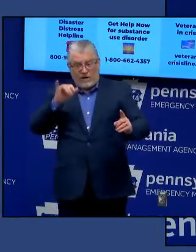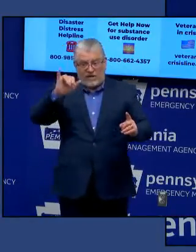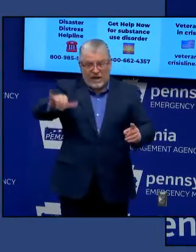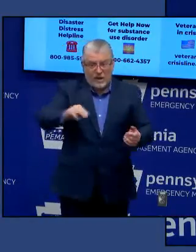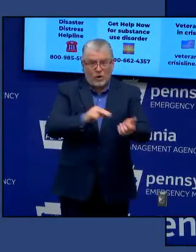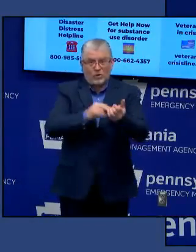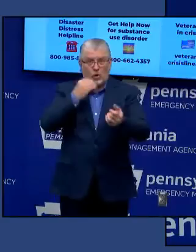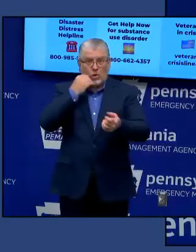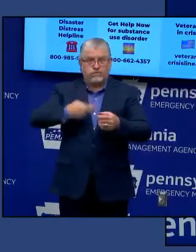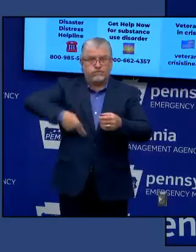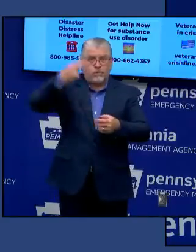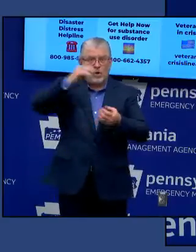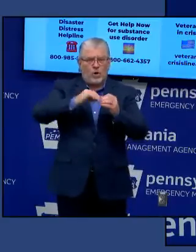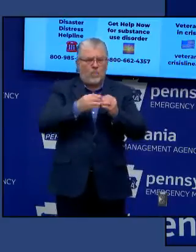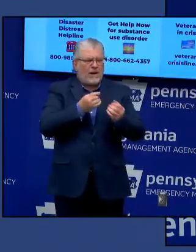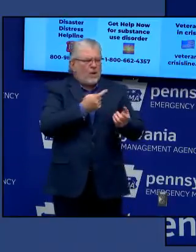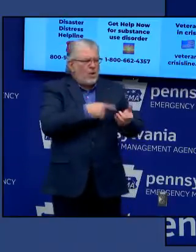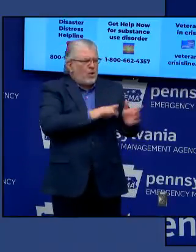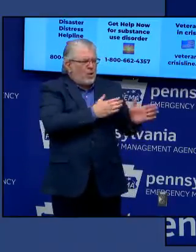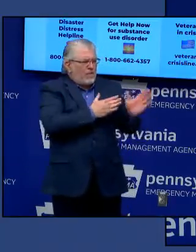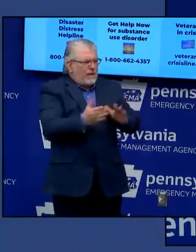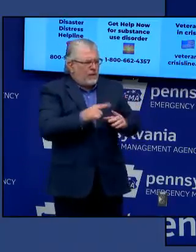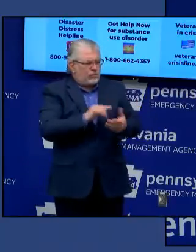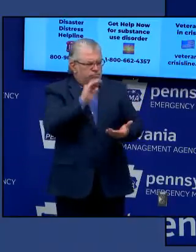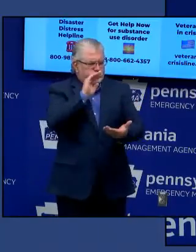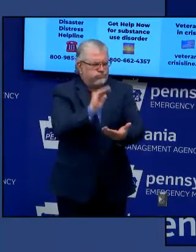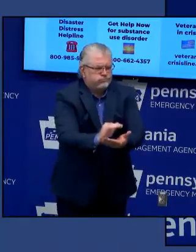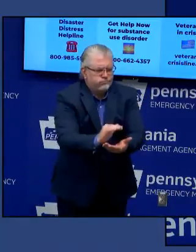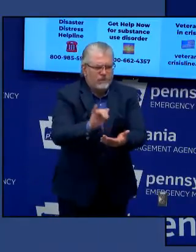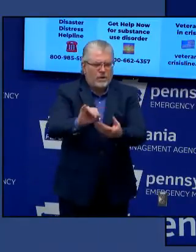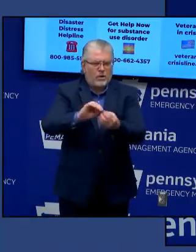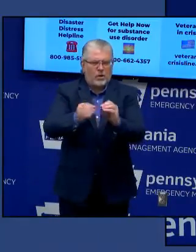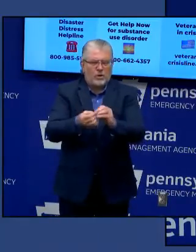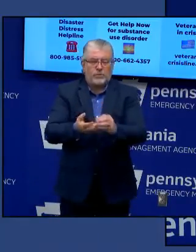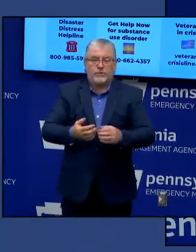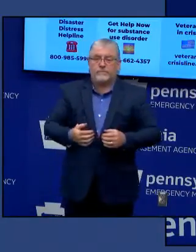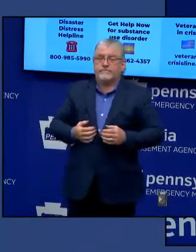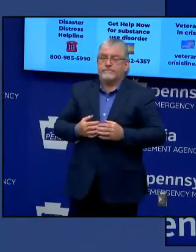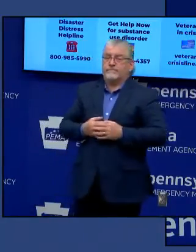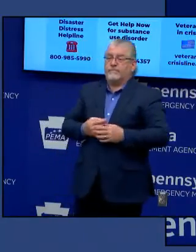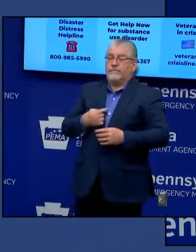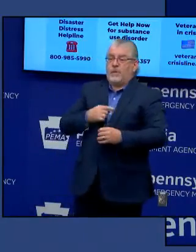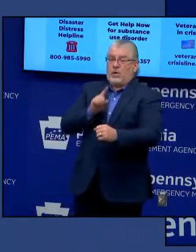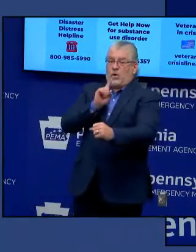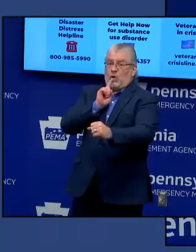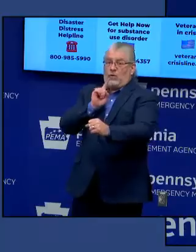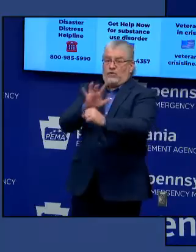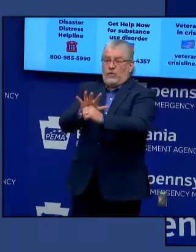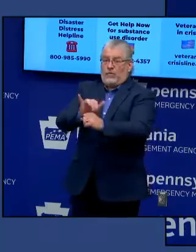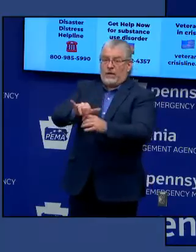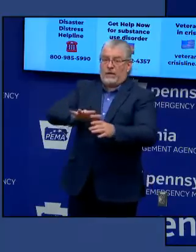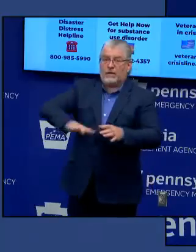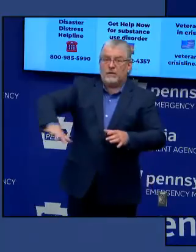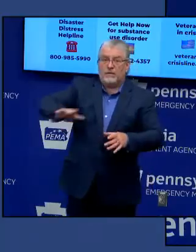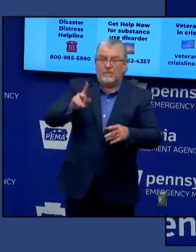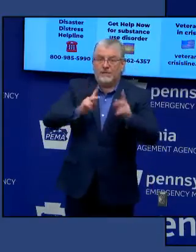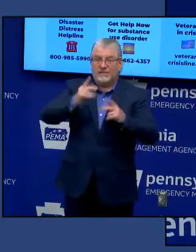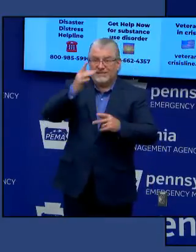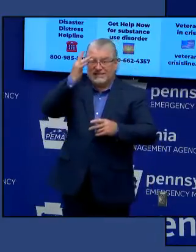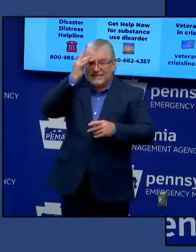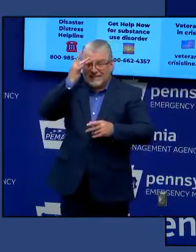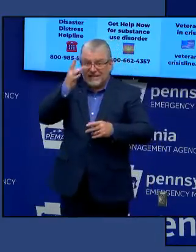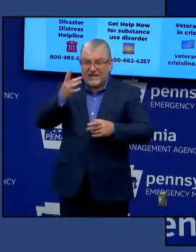code of where the cases were from, but certainly the situation at the Brighton nursing home has been extremely challenging, and we're